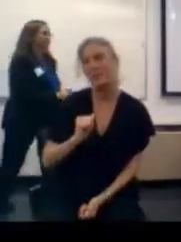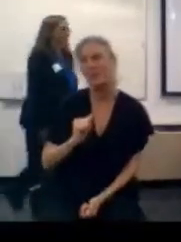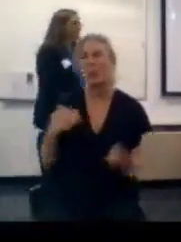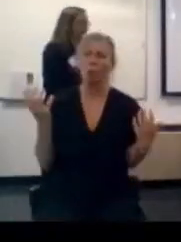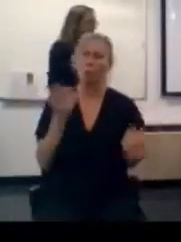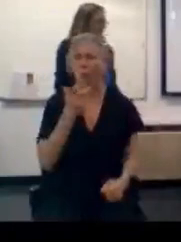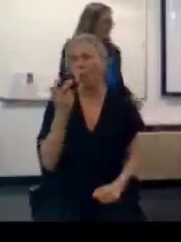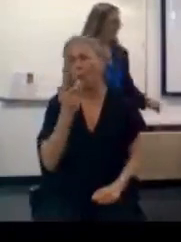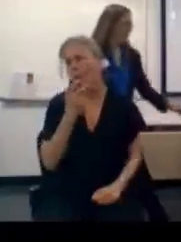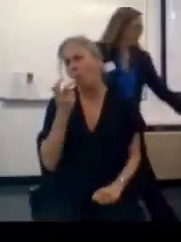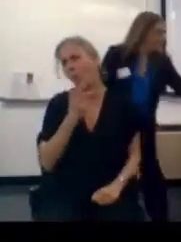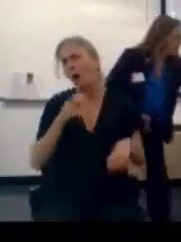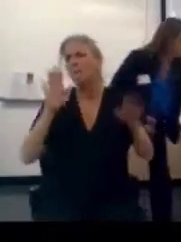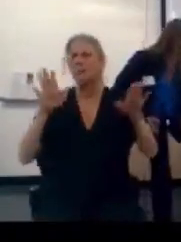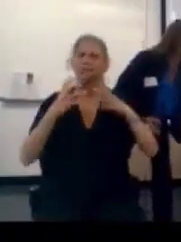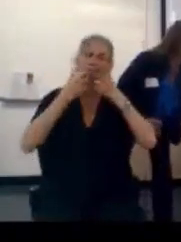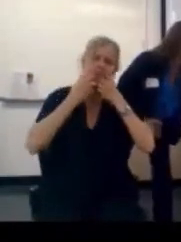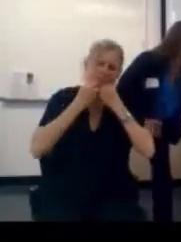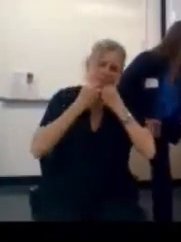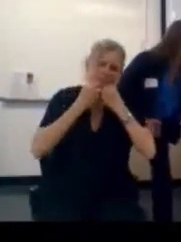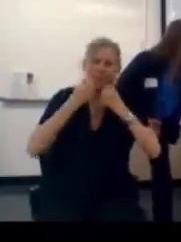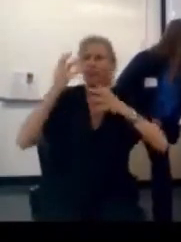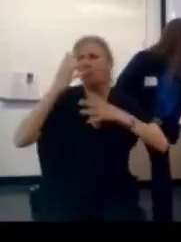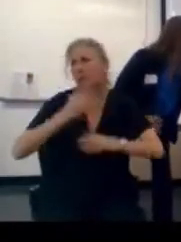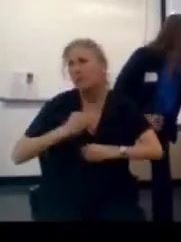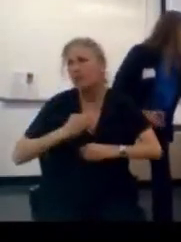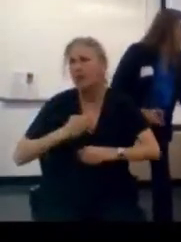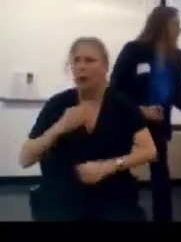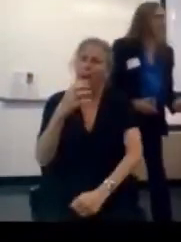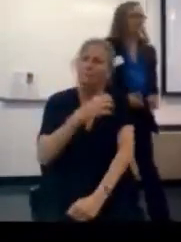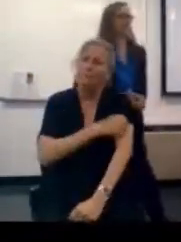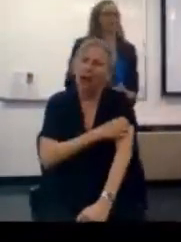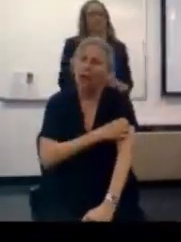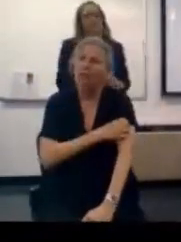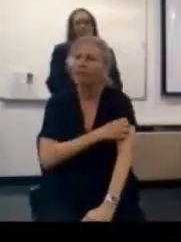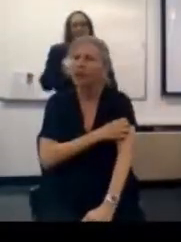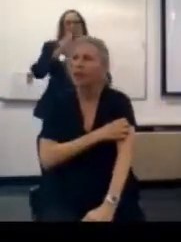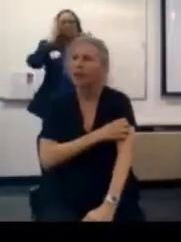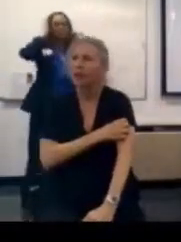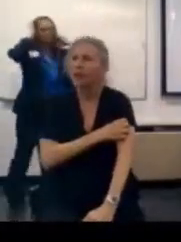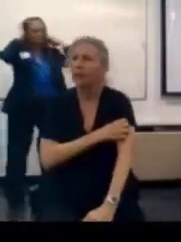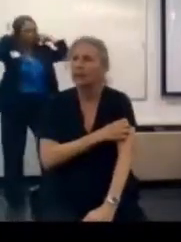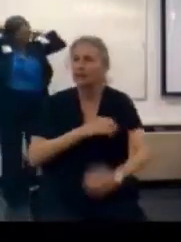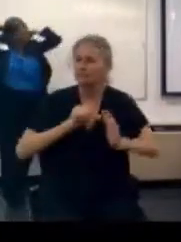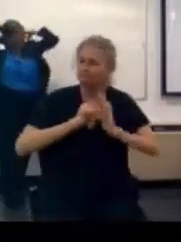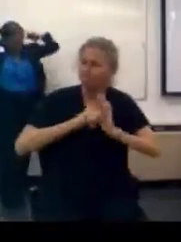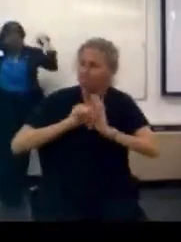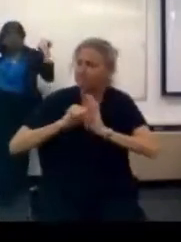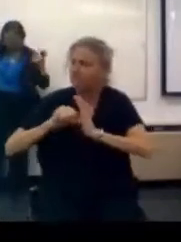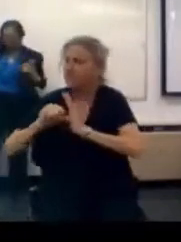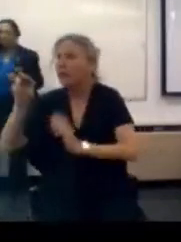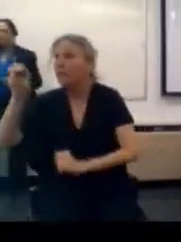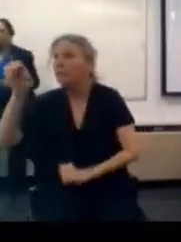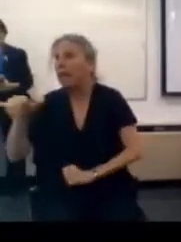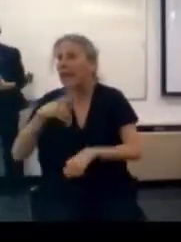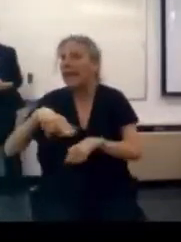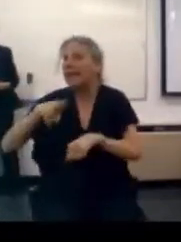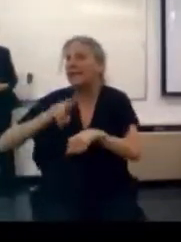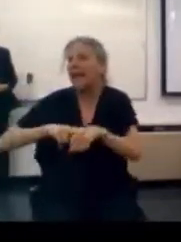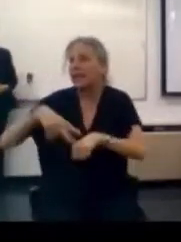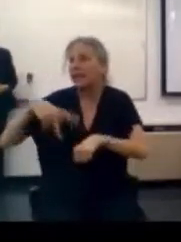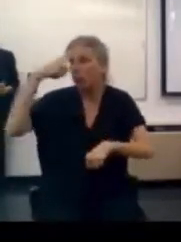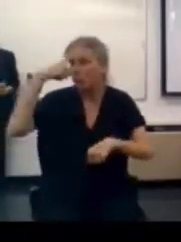Thank you, Dr. Lehra. That was so incredibly meaningful, and what a powerful way for us to